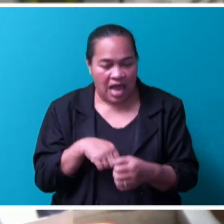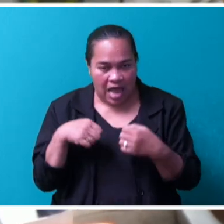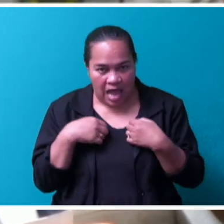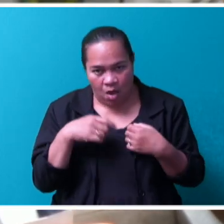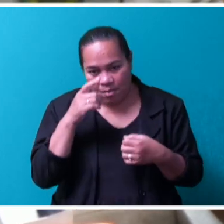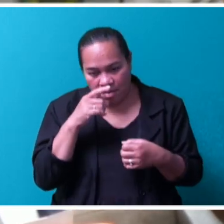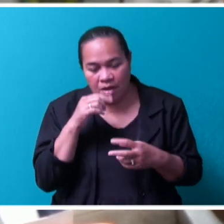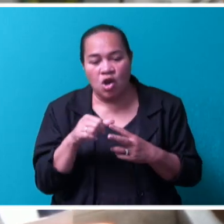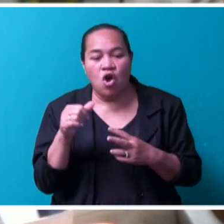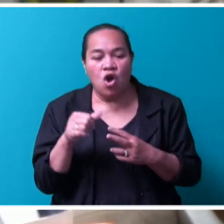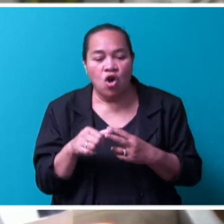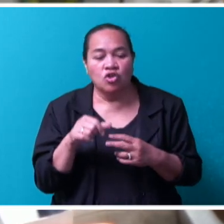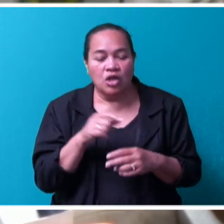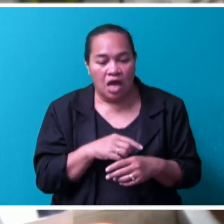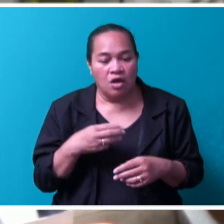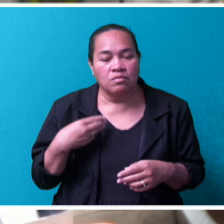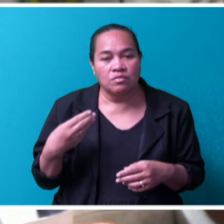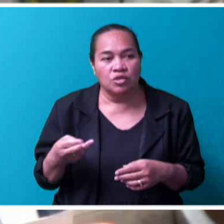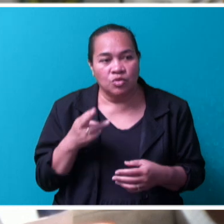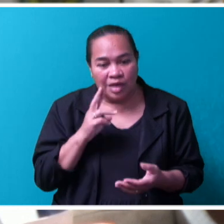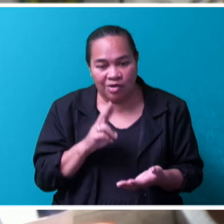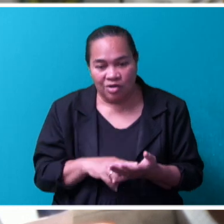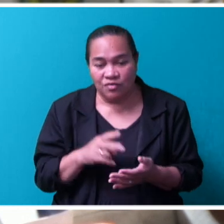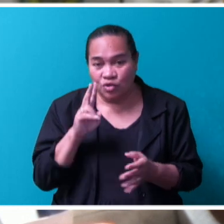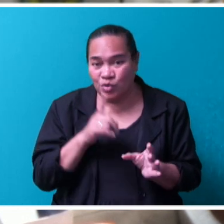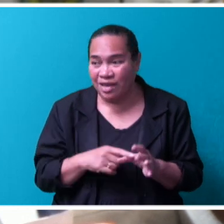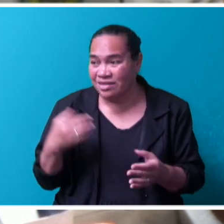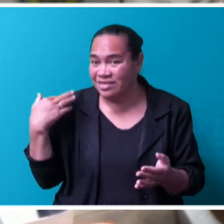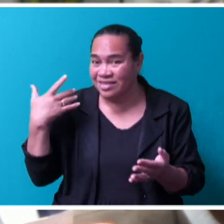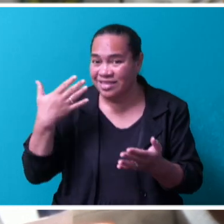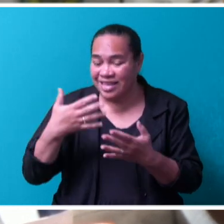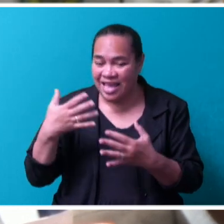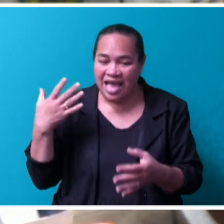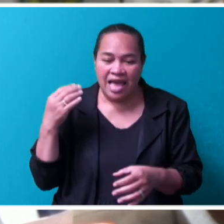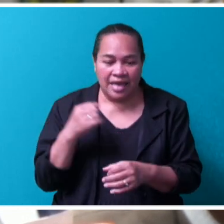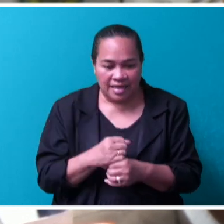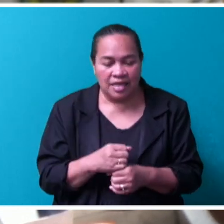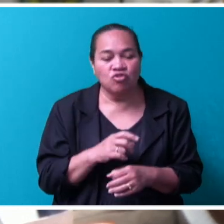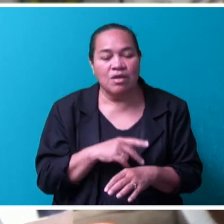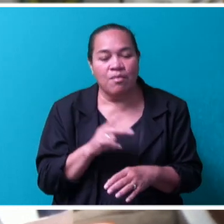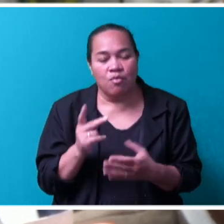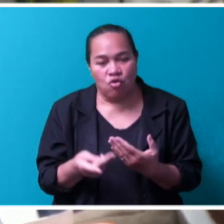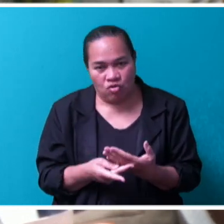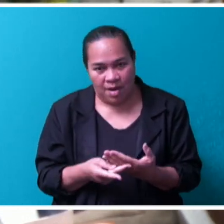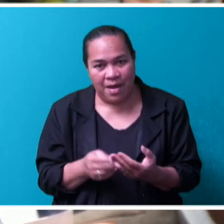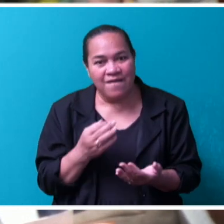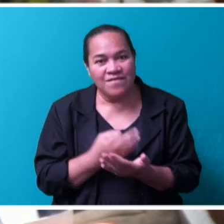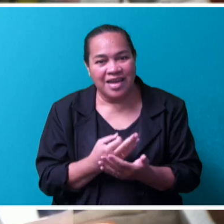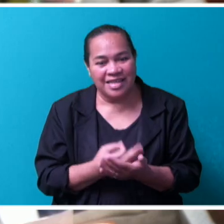the Ministry records of delivery over the past 4 years, I now return to the program funding and